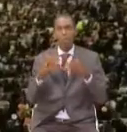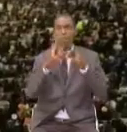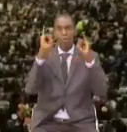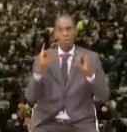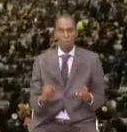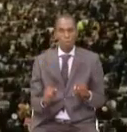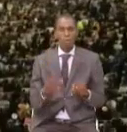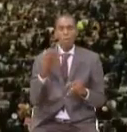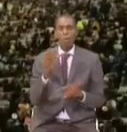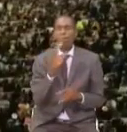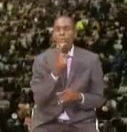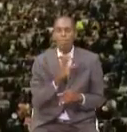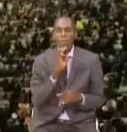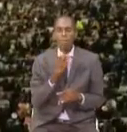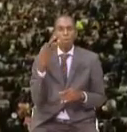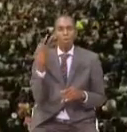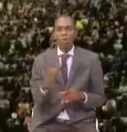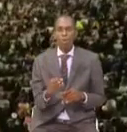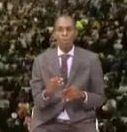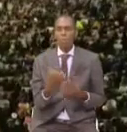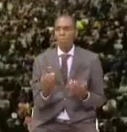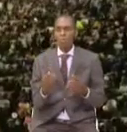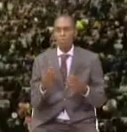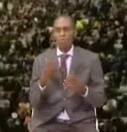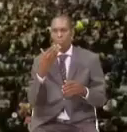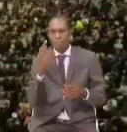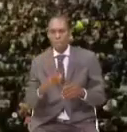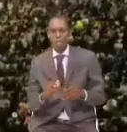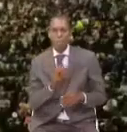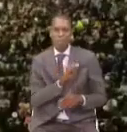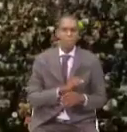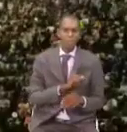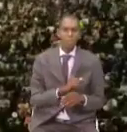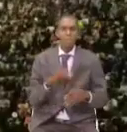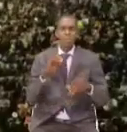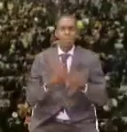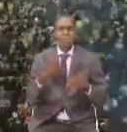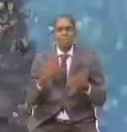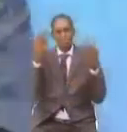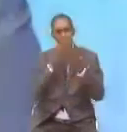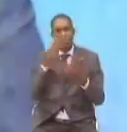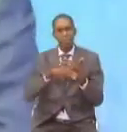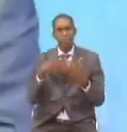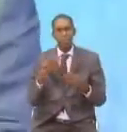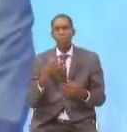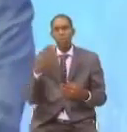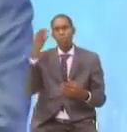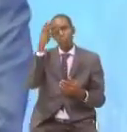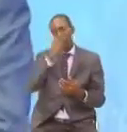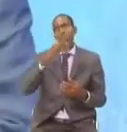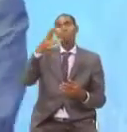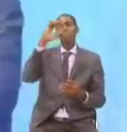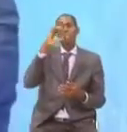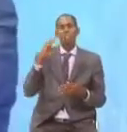the darkness of the gangster of gangsterism, in the darkness of alcohol, in the darkness of marijuana,